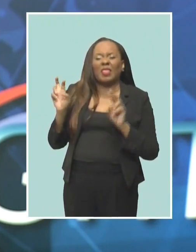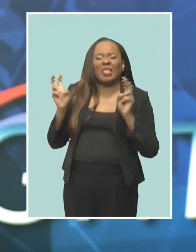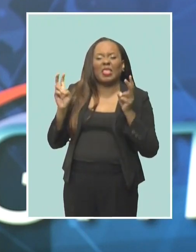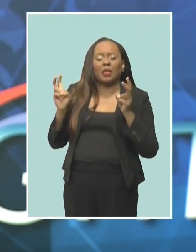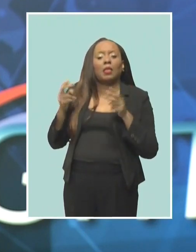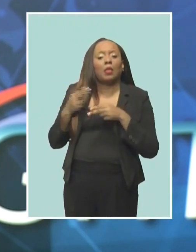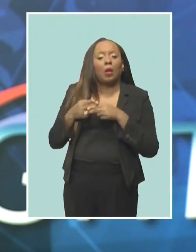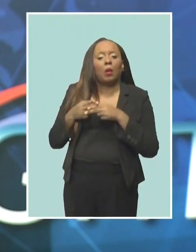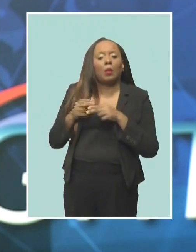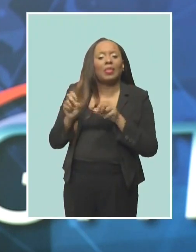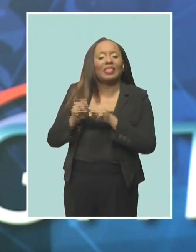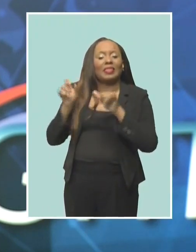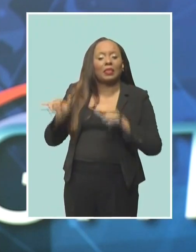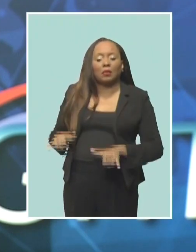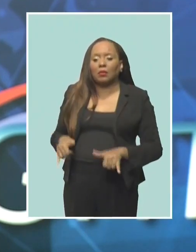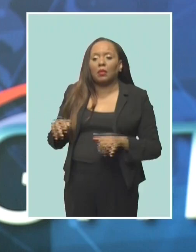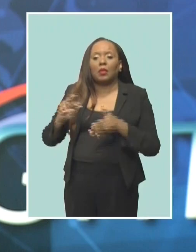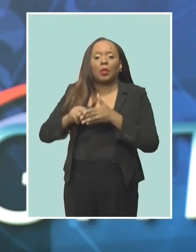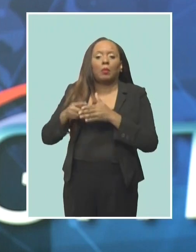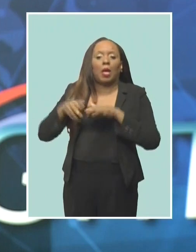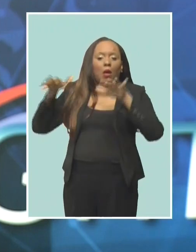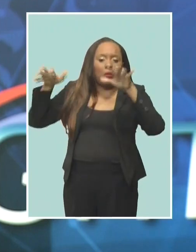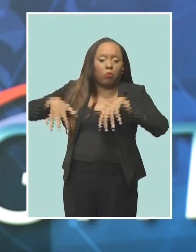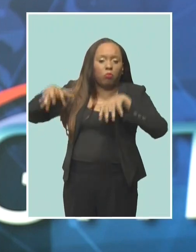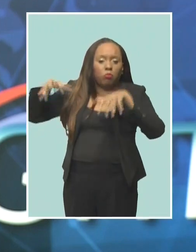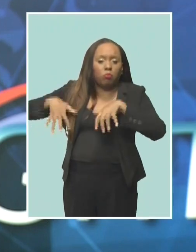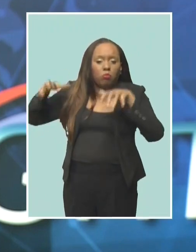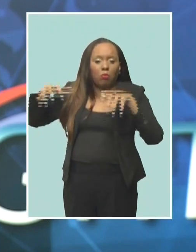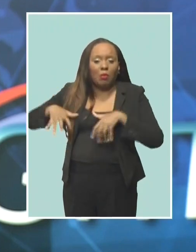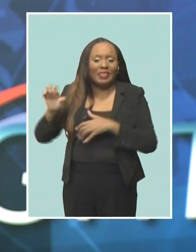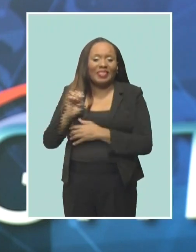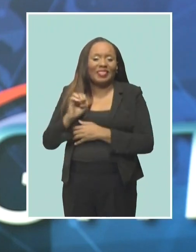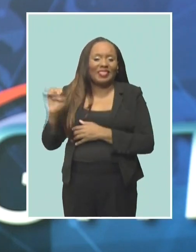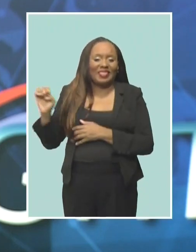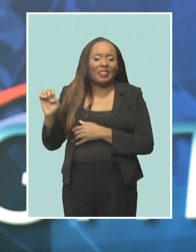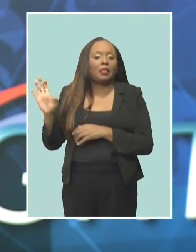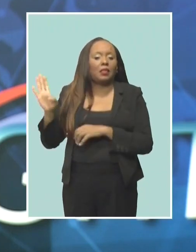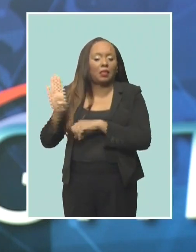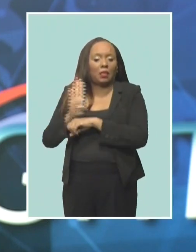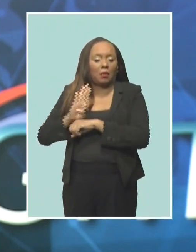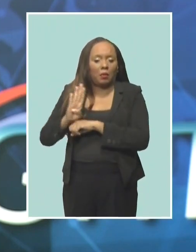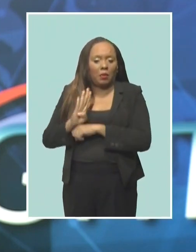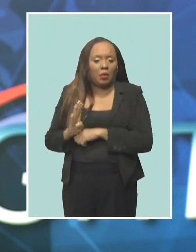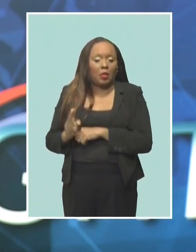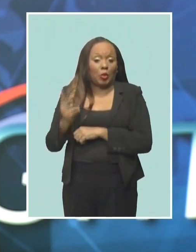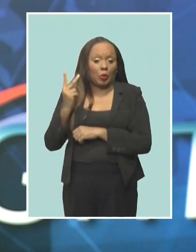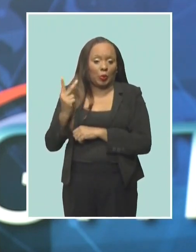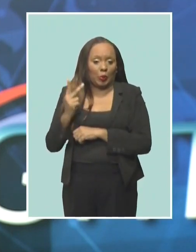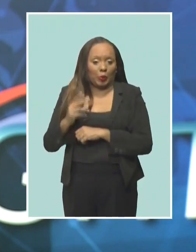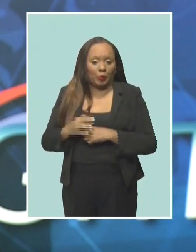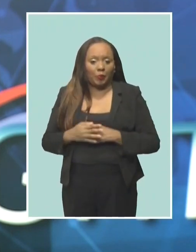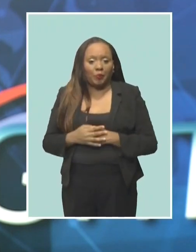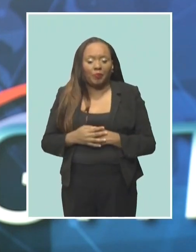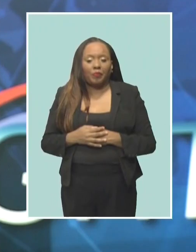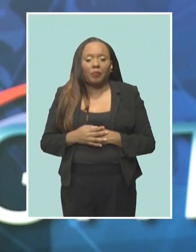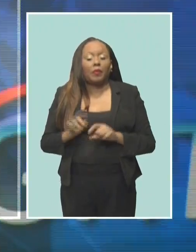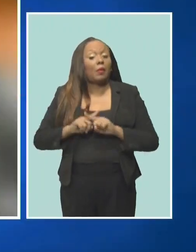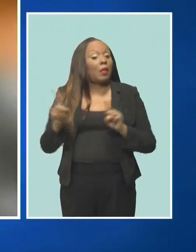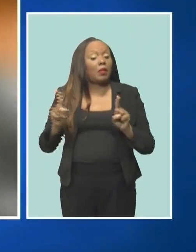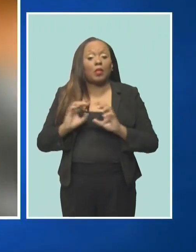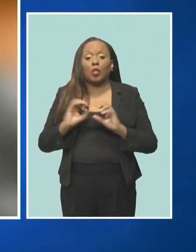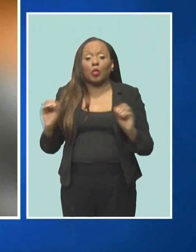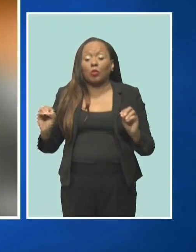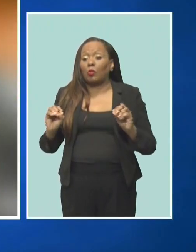about 2,125 kilometers and 3,100 kilometers respectively to the east of Barbados.